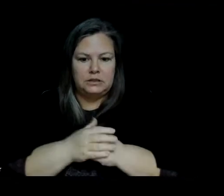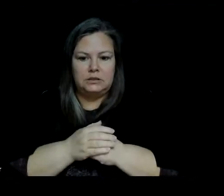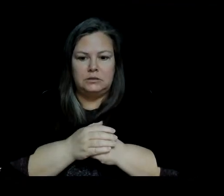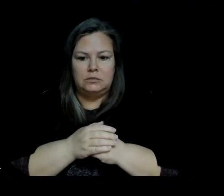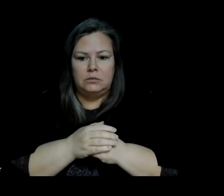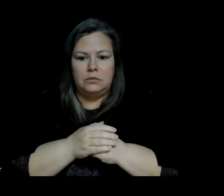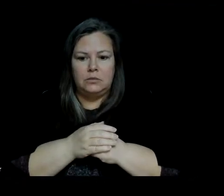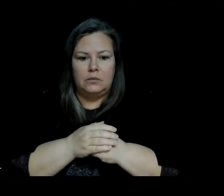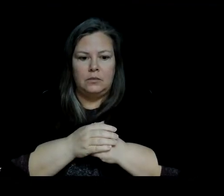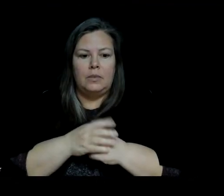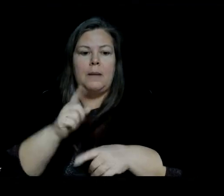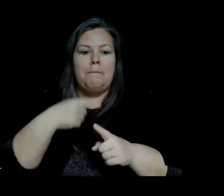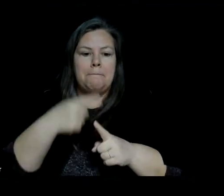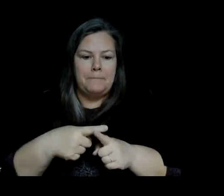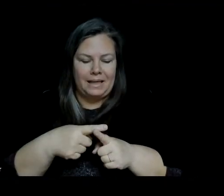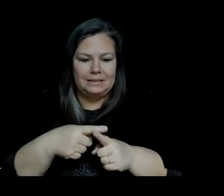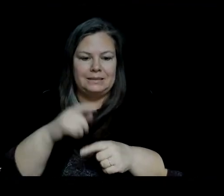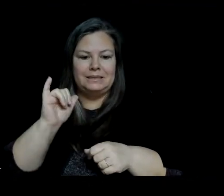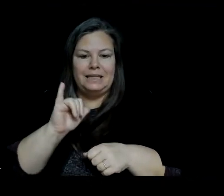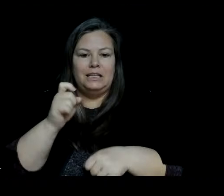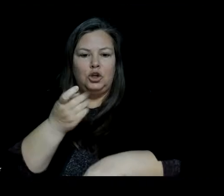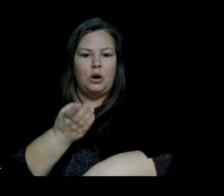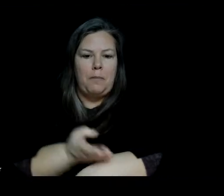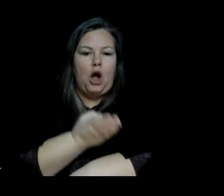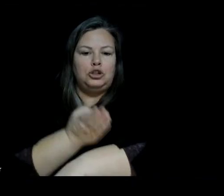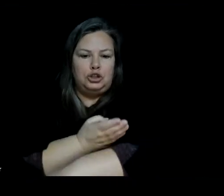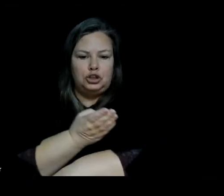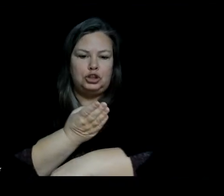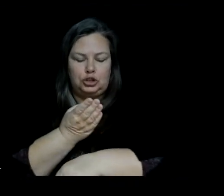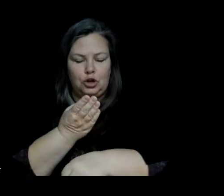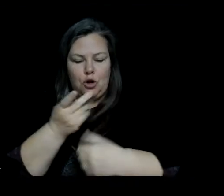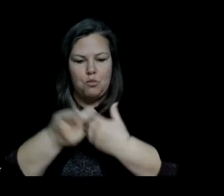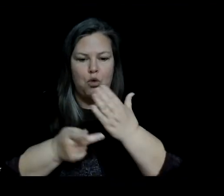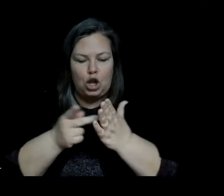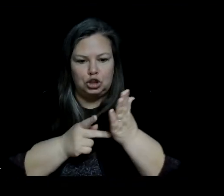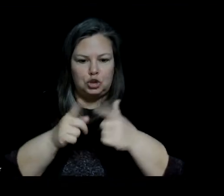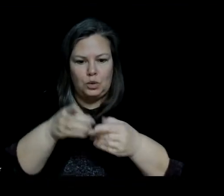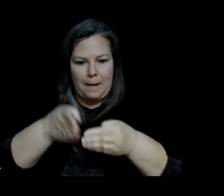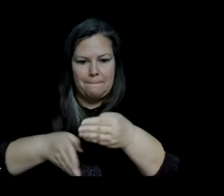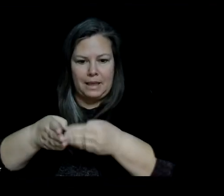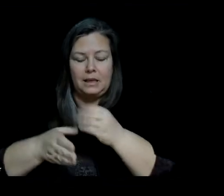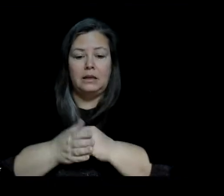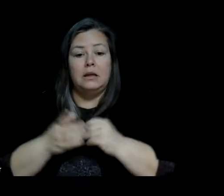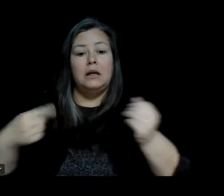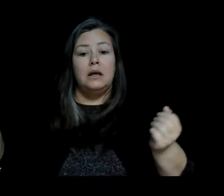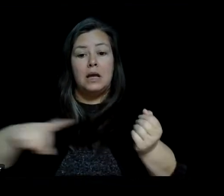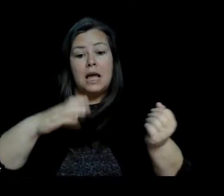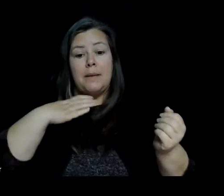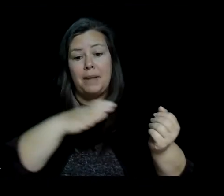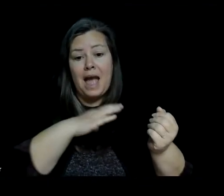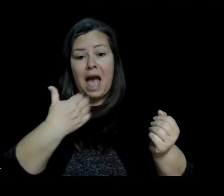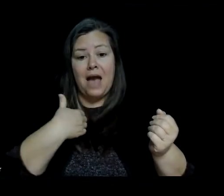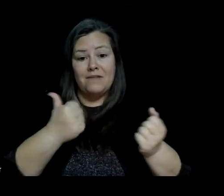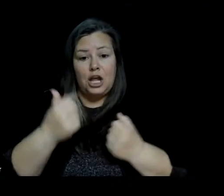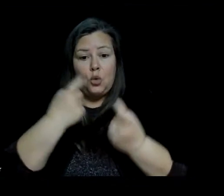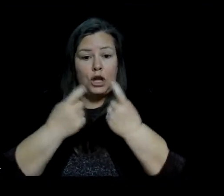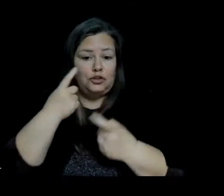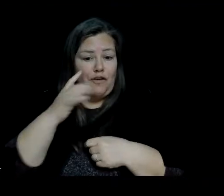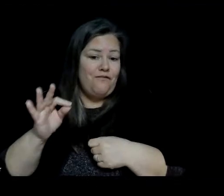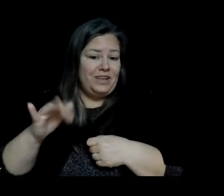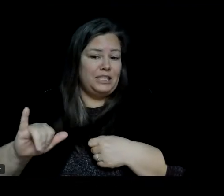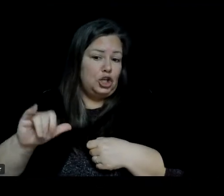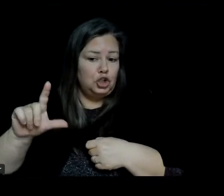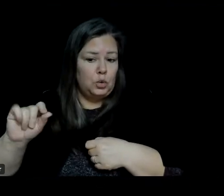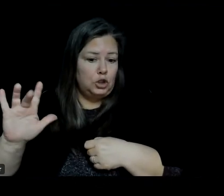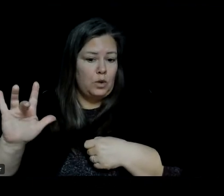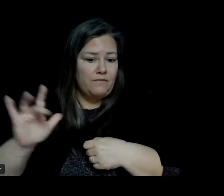network modernization completion projects. Does the committee have any questions for fiscal year 2025?